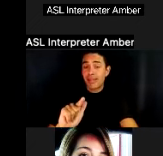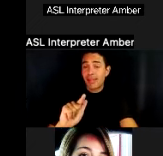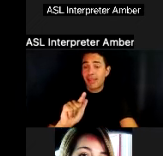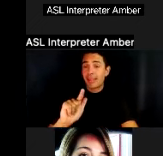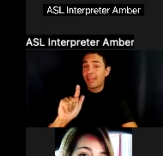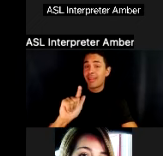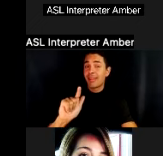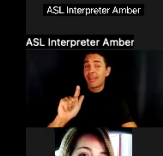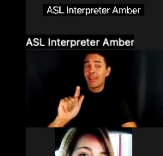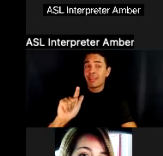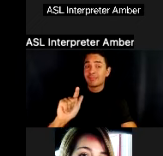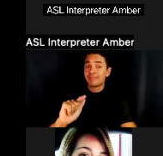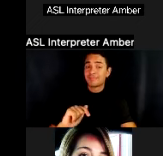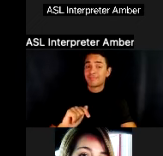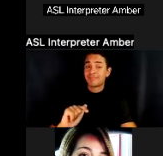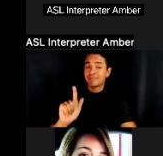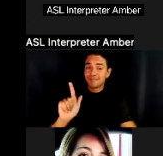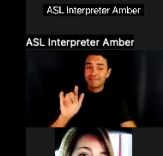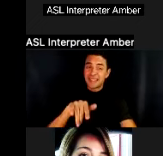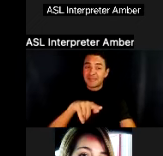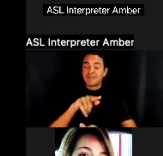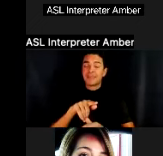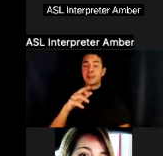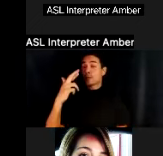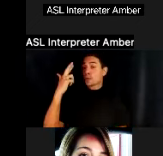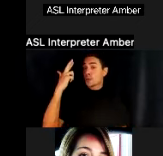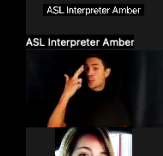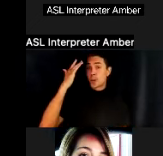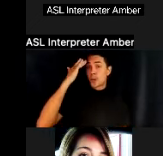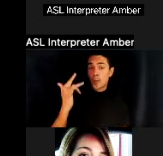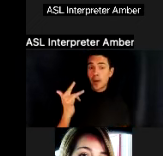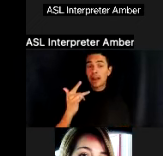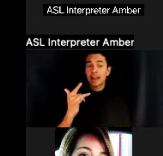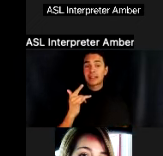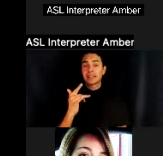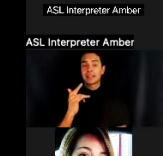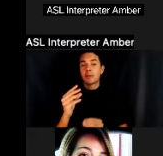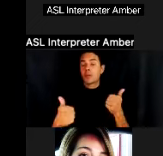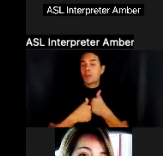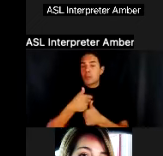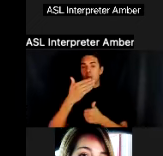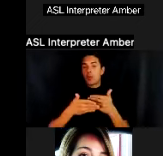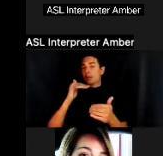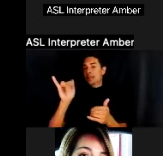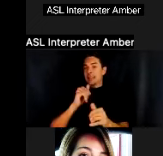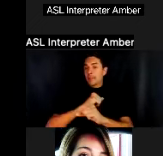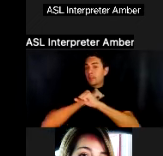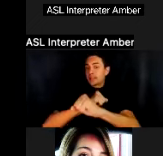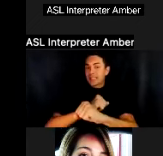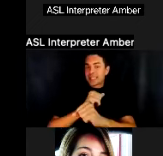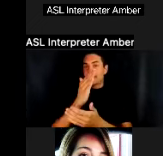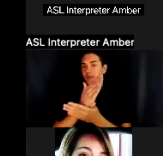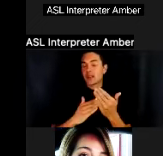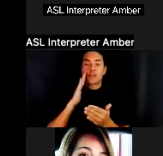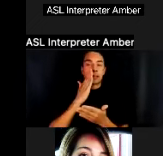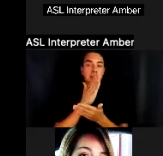a reason perhaps why folks are why this is almost kind of a protective factor for some folks in